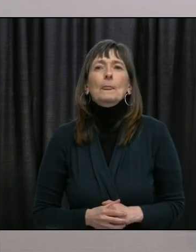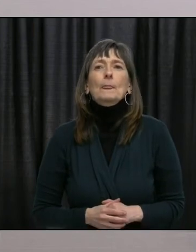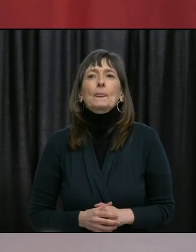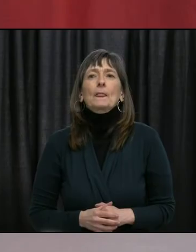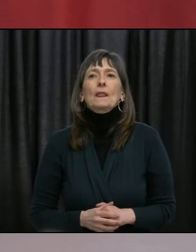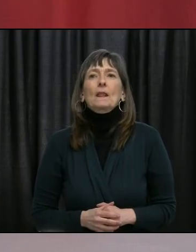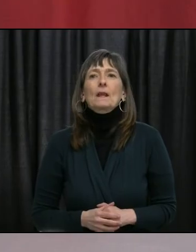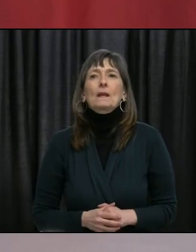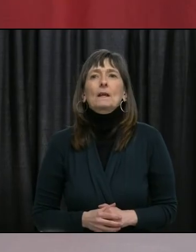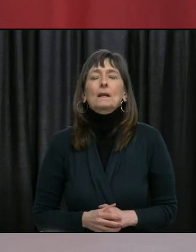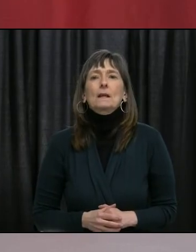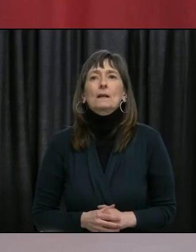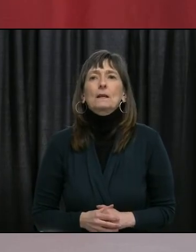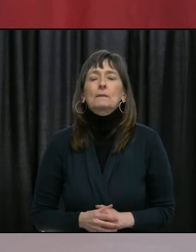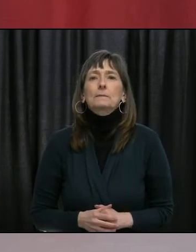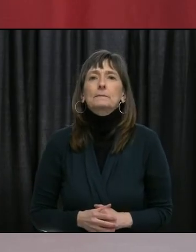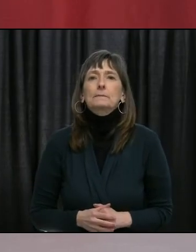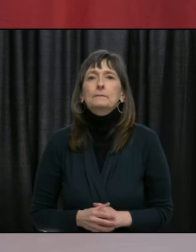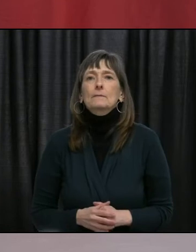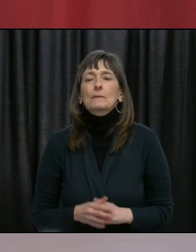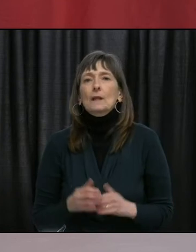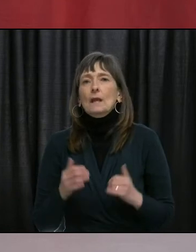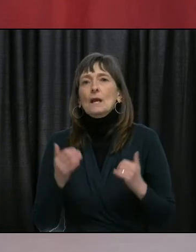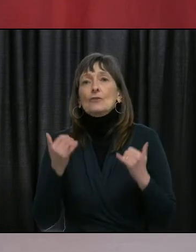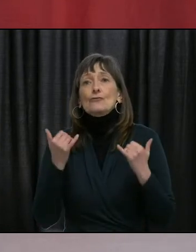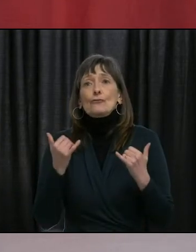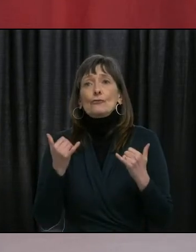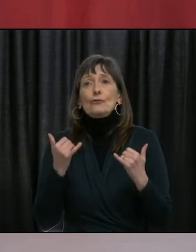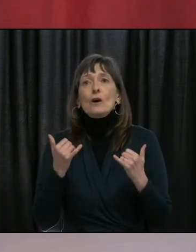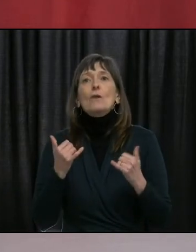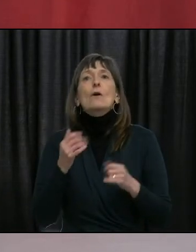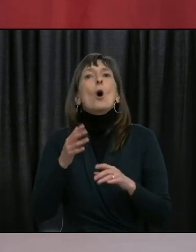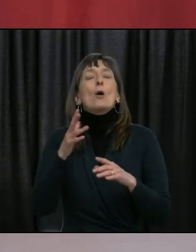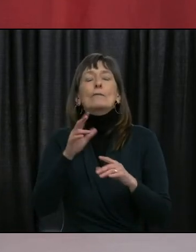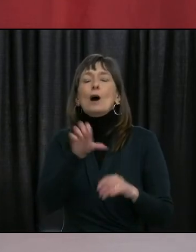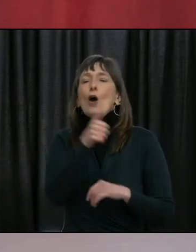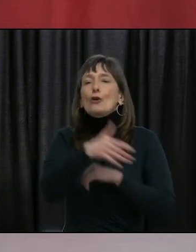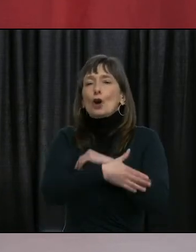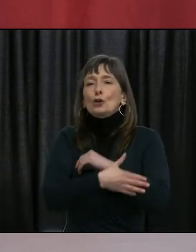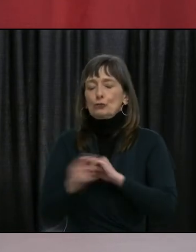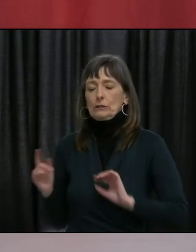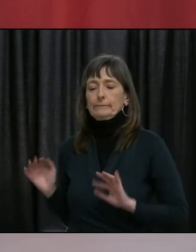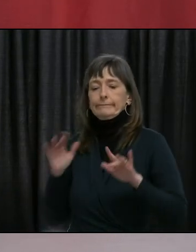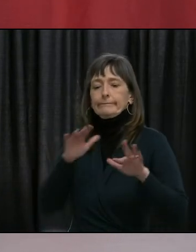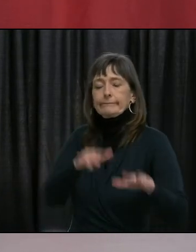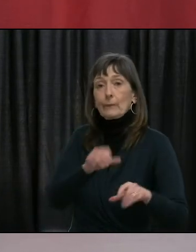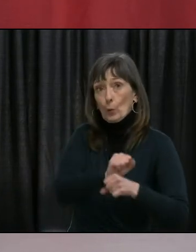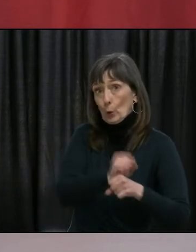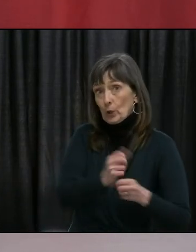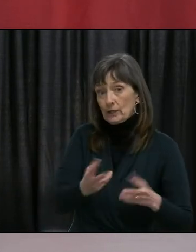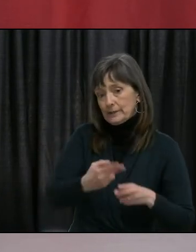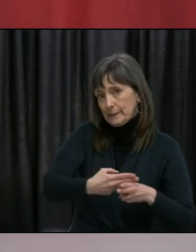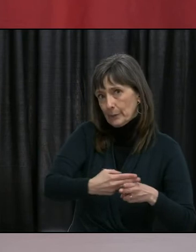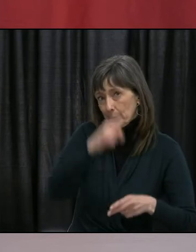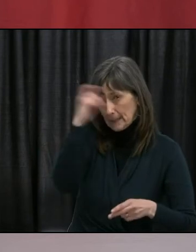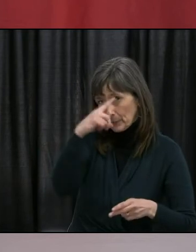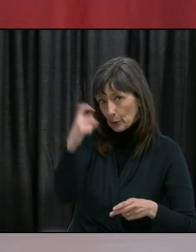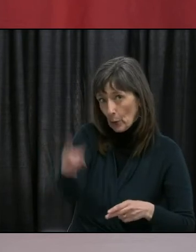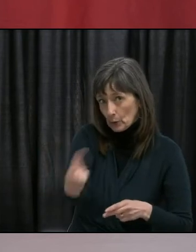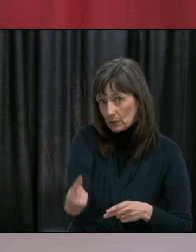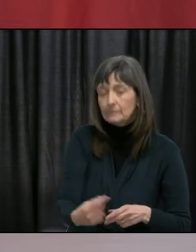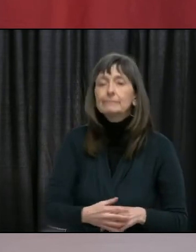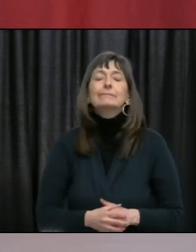now there's a number of temporary foreign workers, I guess, that could potentially be used by application, in